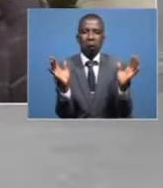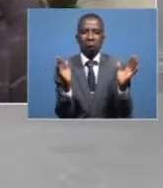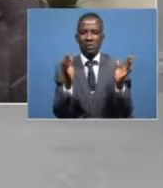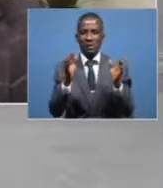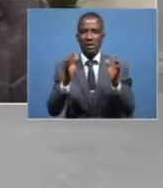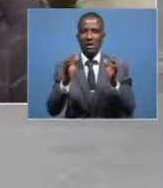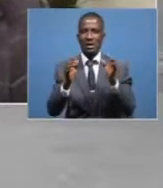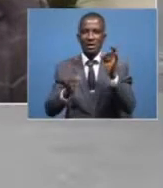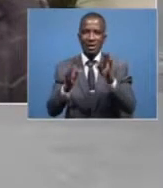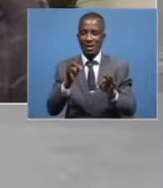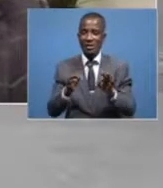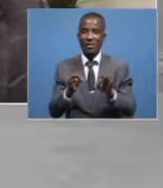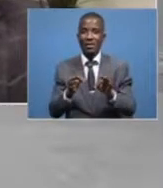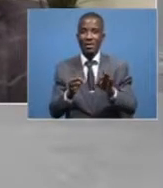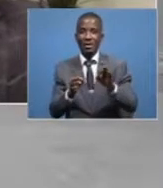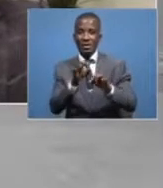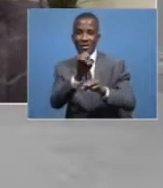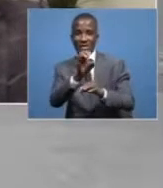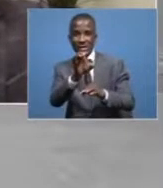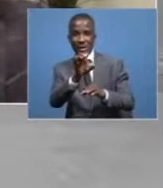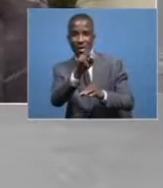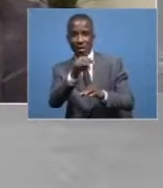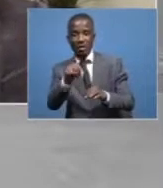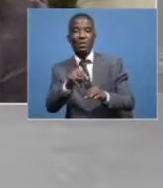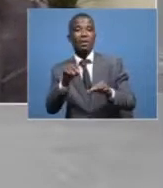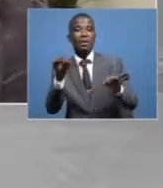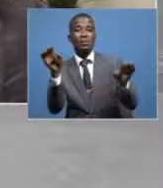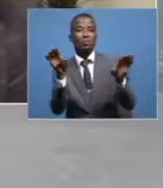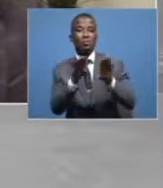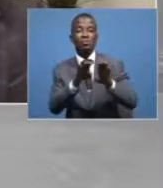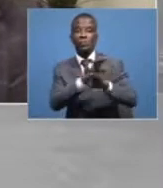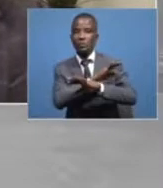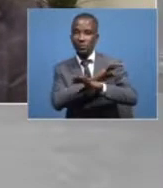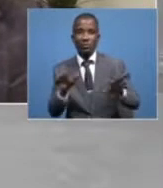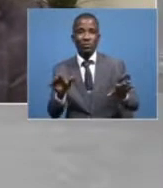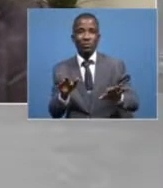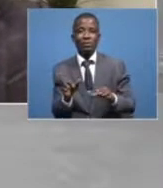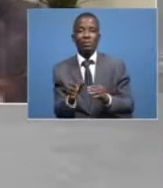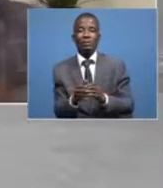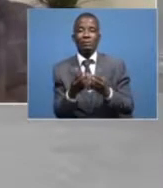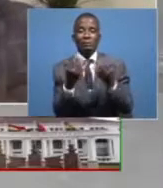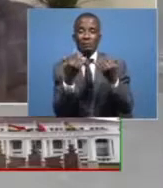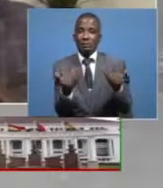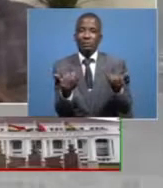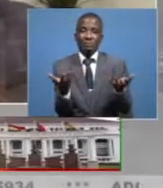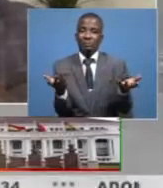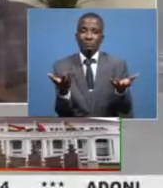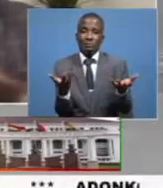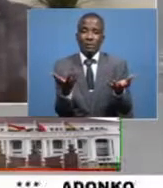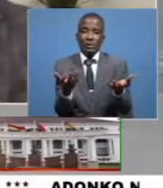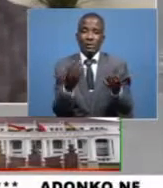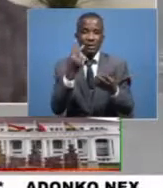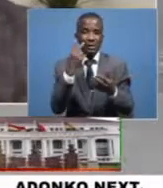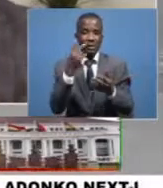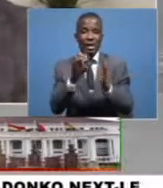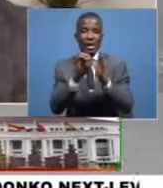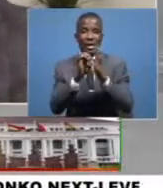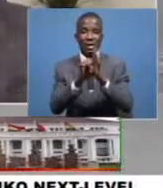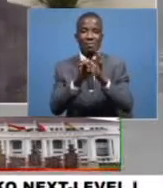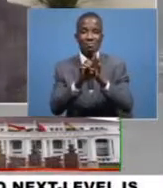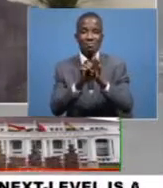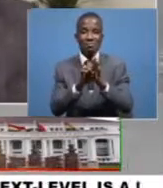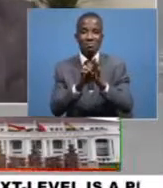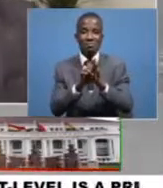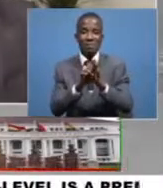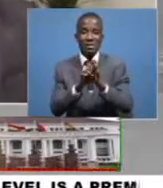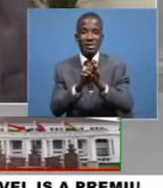parties have closed their cases, like I was saying earlier on, you may seek the leave of the courts. And for instance, if we can just give an example, in terms